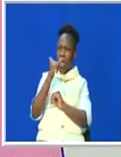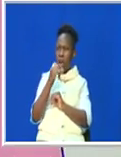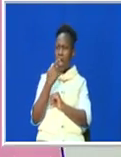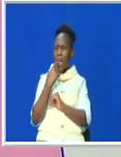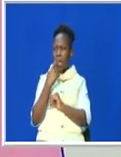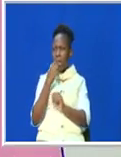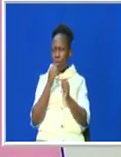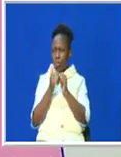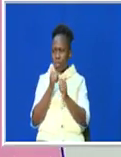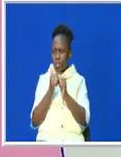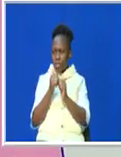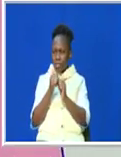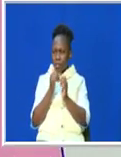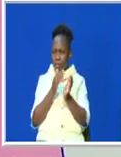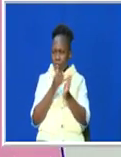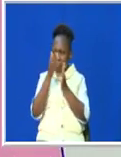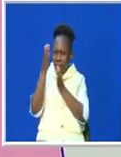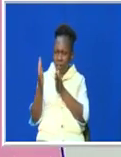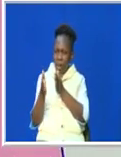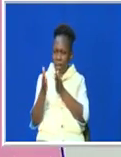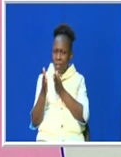strip. Which one will follow?